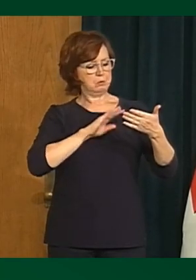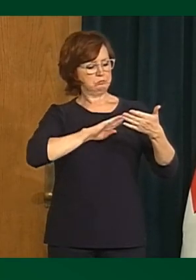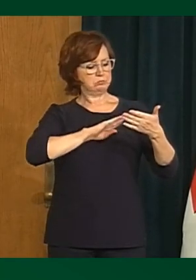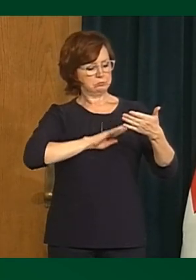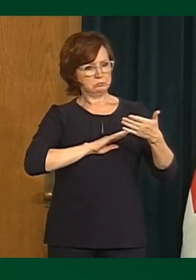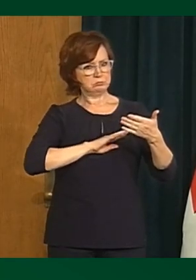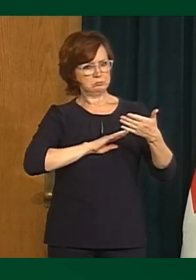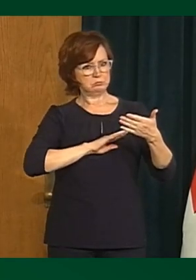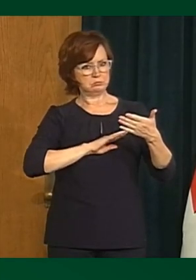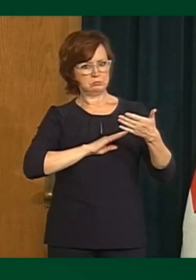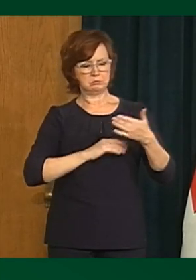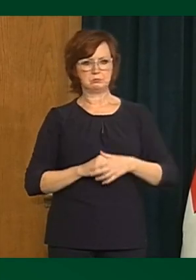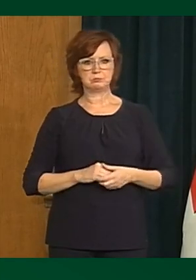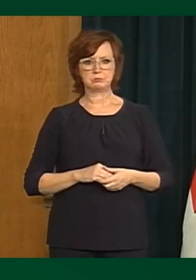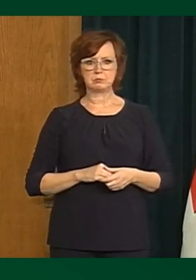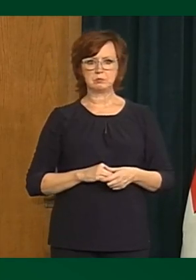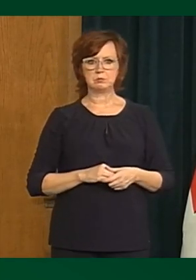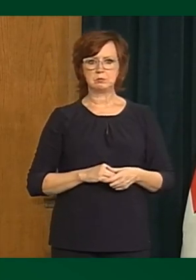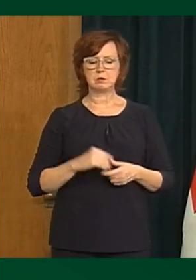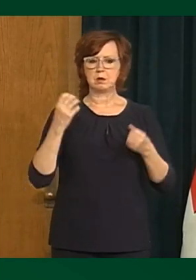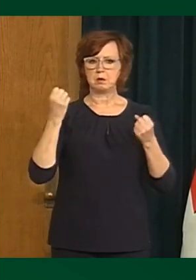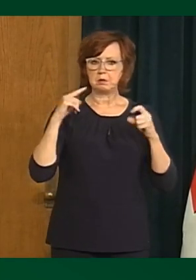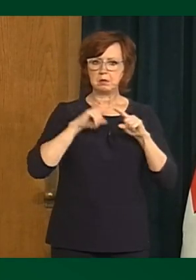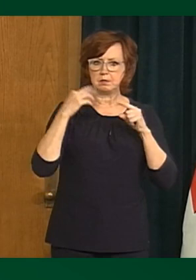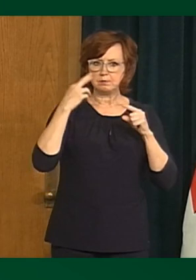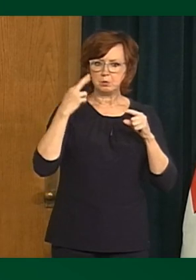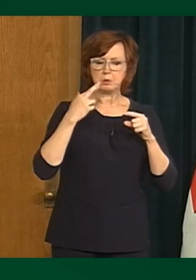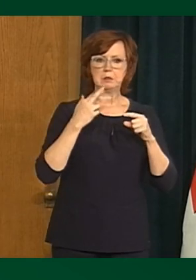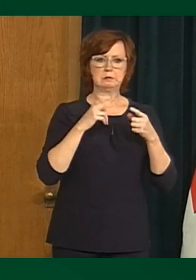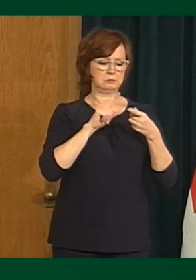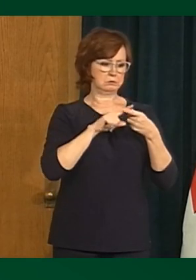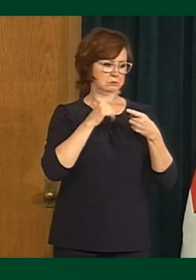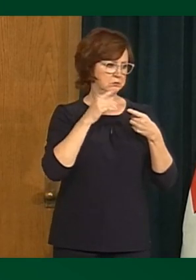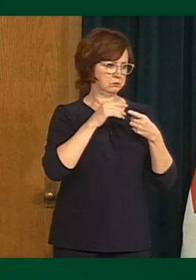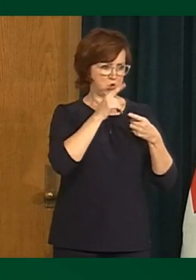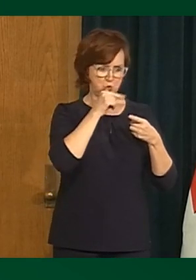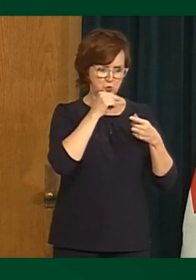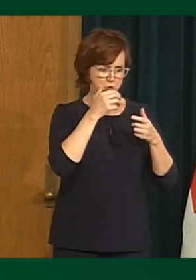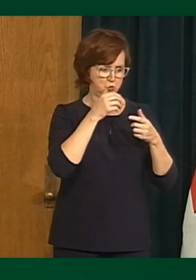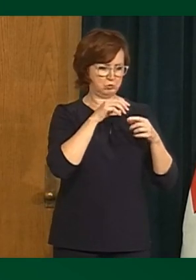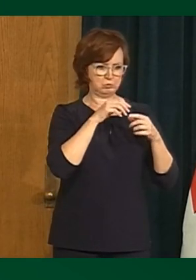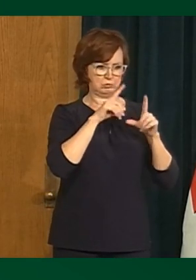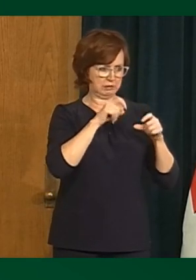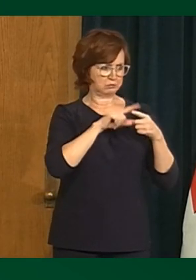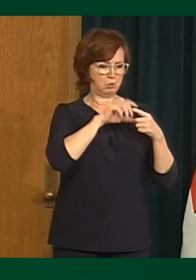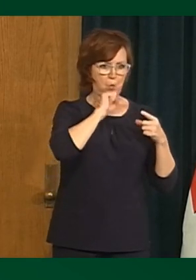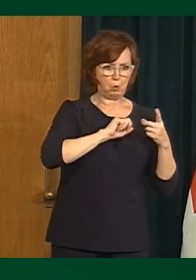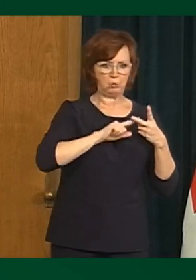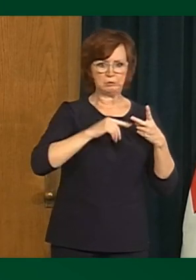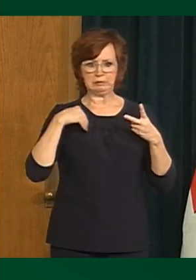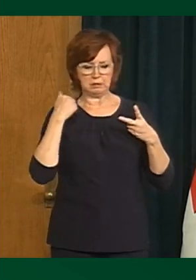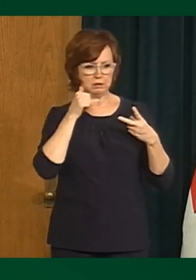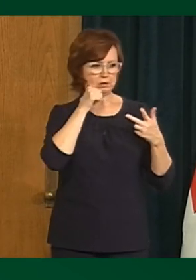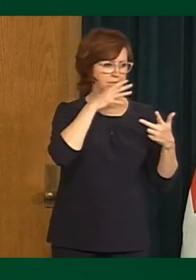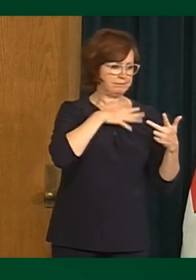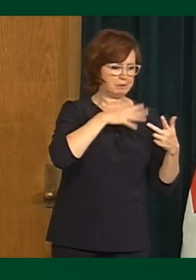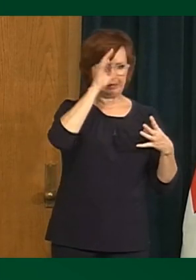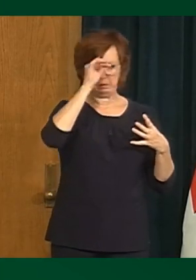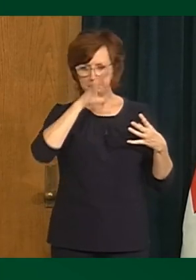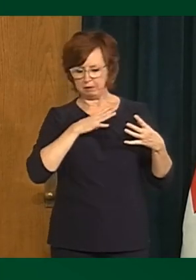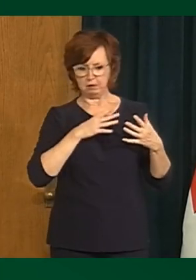of who is being tested, what the testing rate is, what the test positive rate is. But over time,